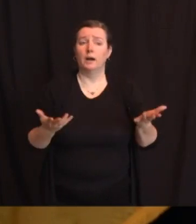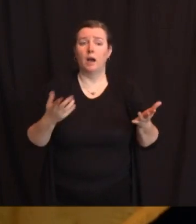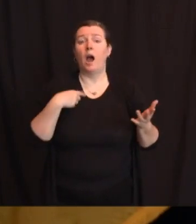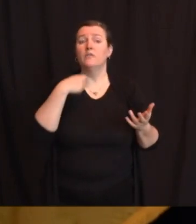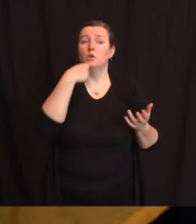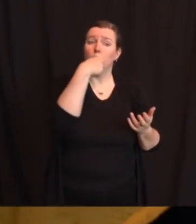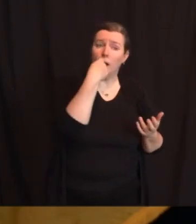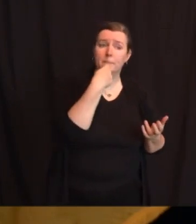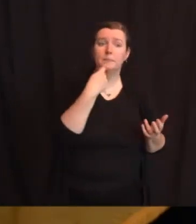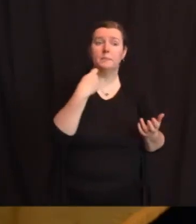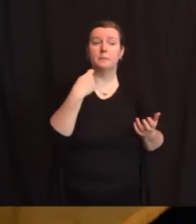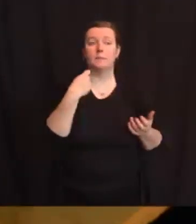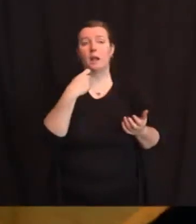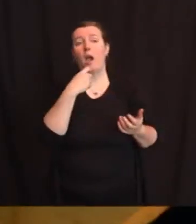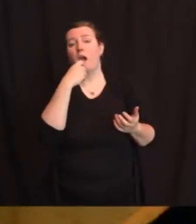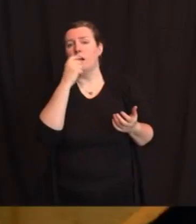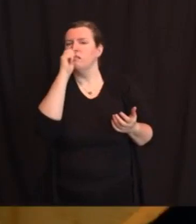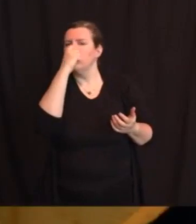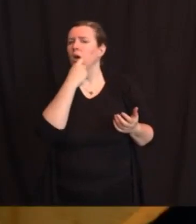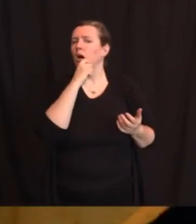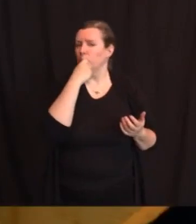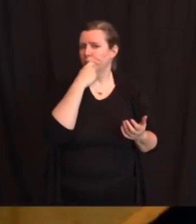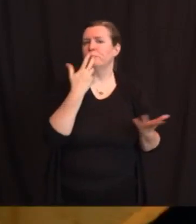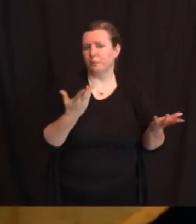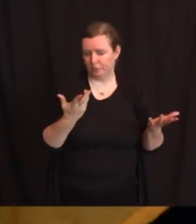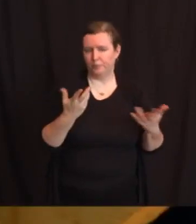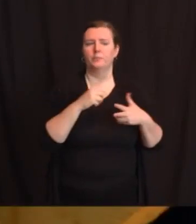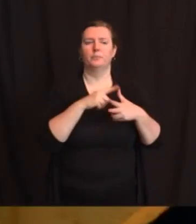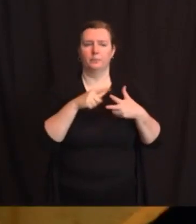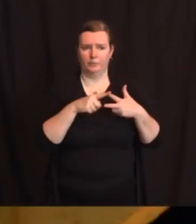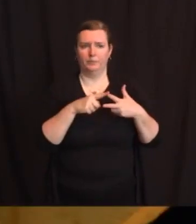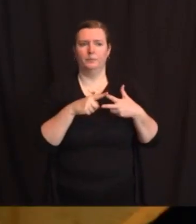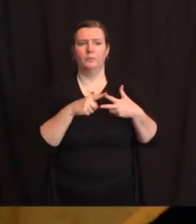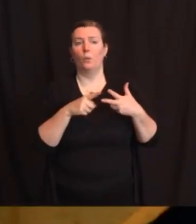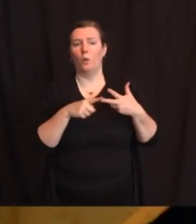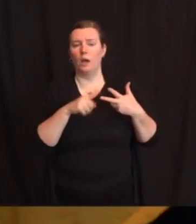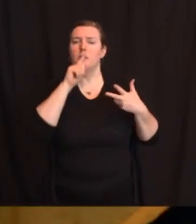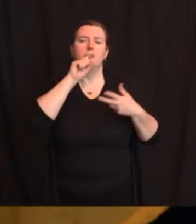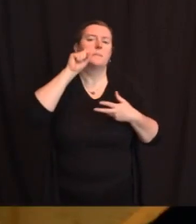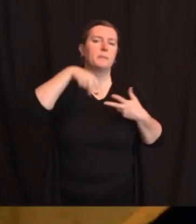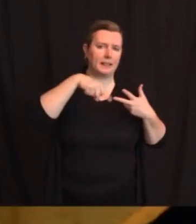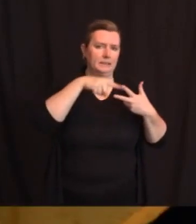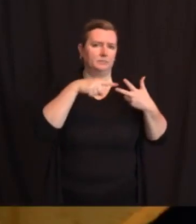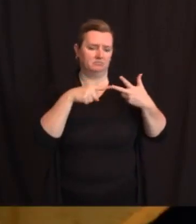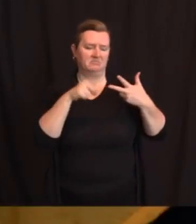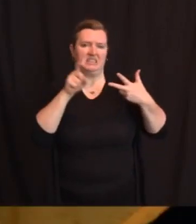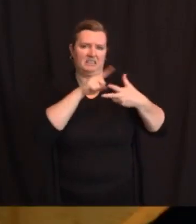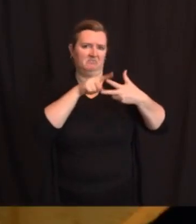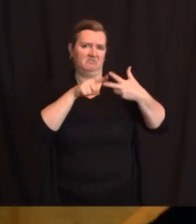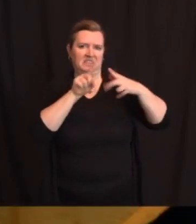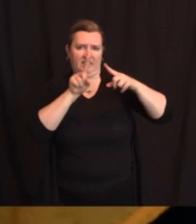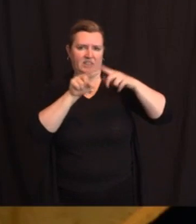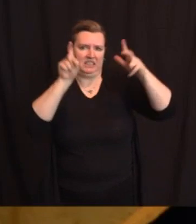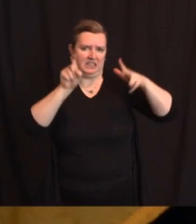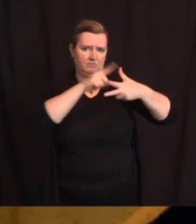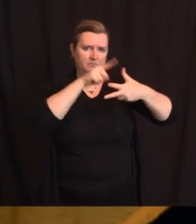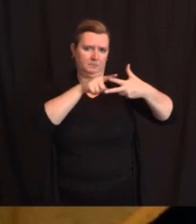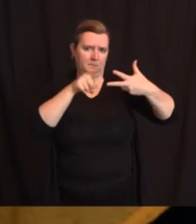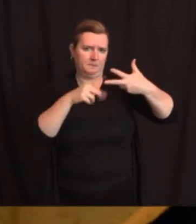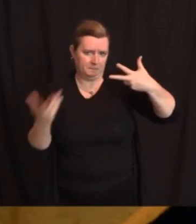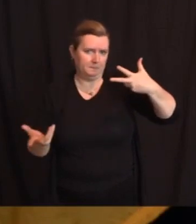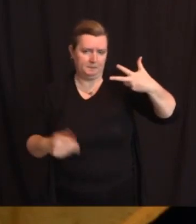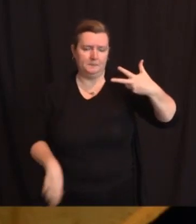swab, anterior nares or nose swab, or the saliva test developed right here at Rutgers. In